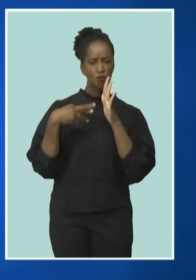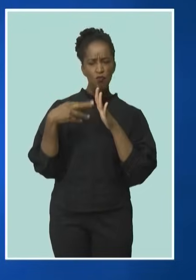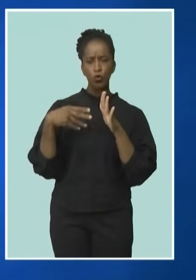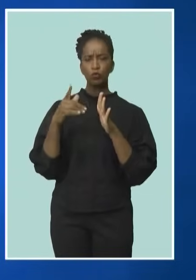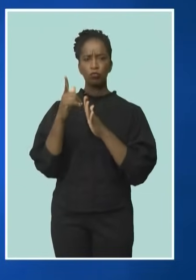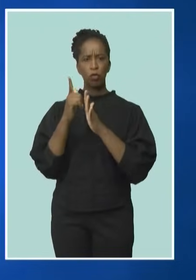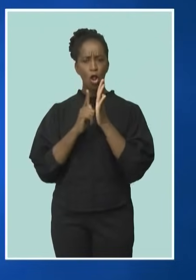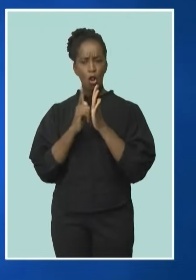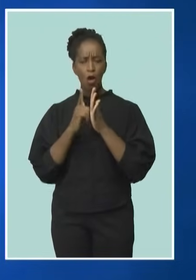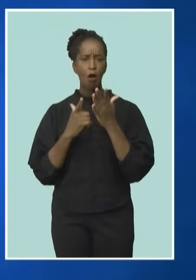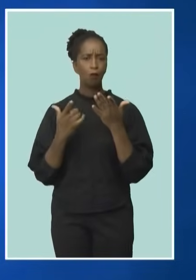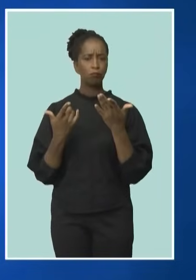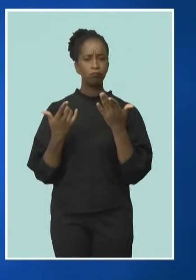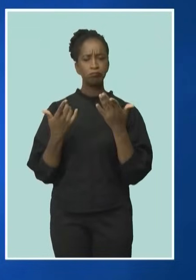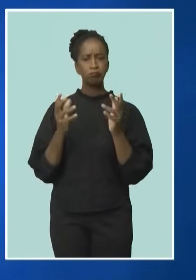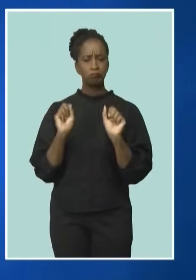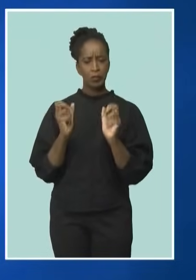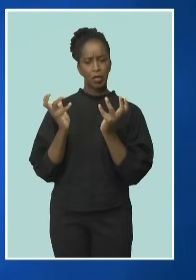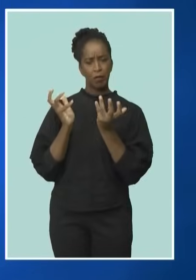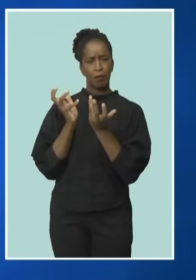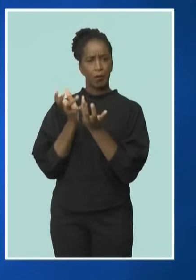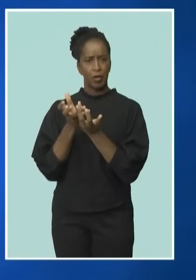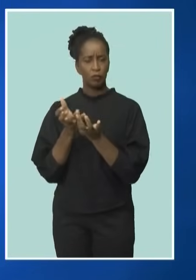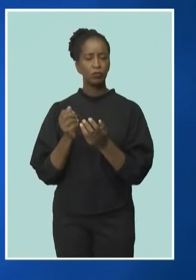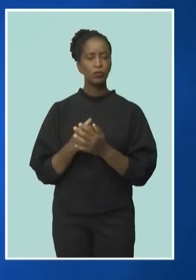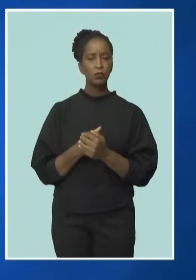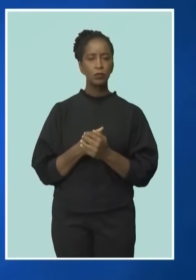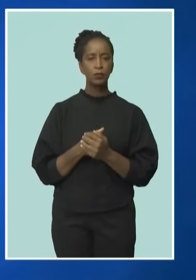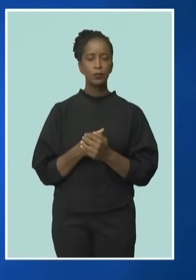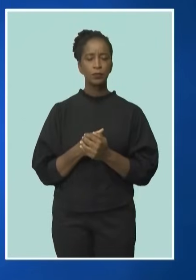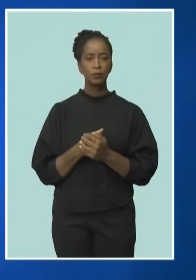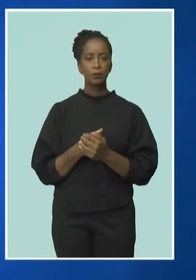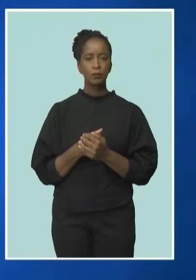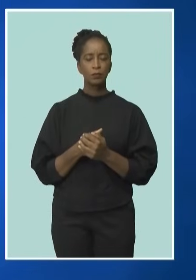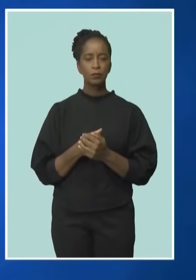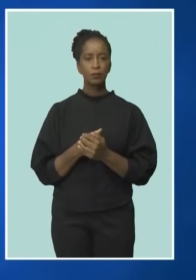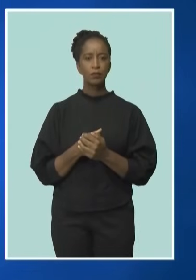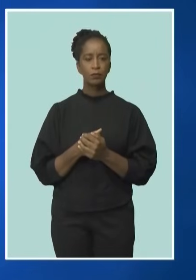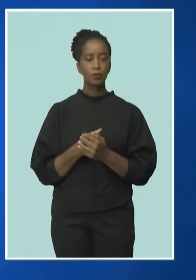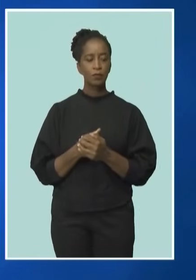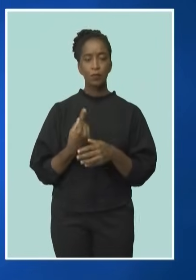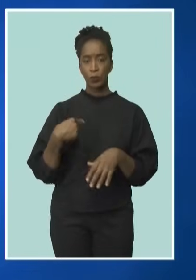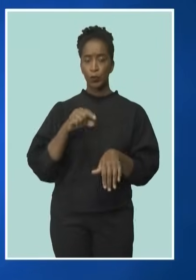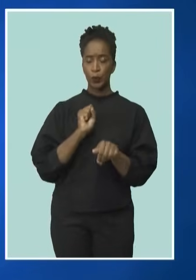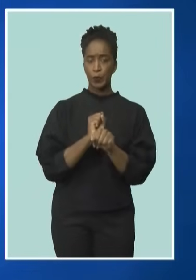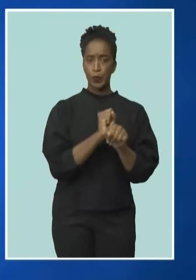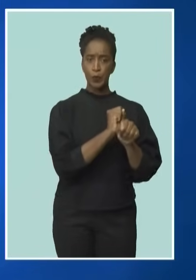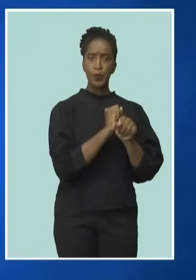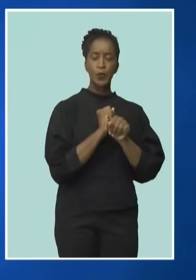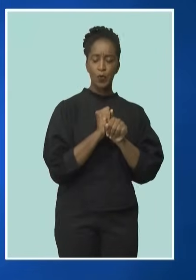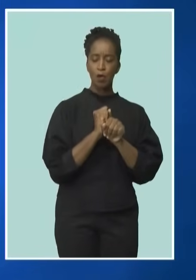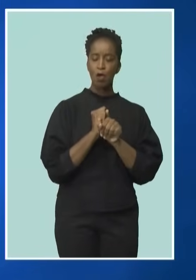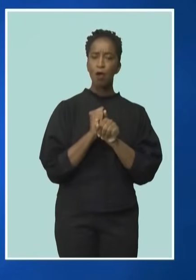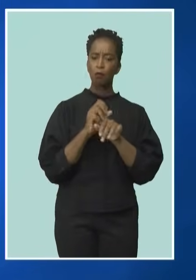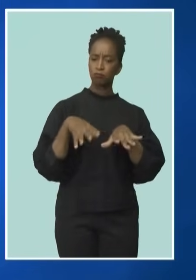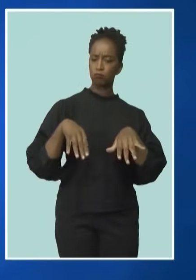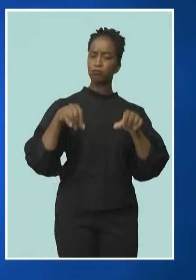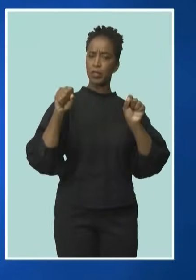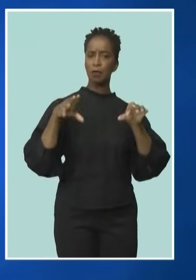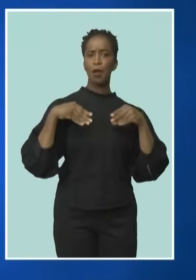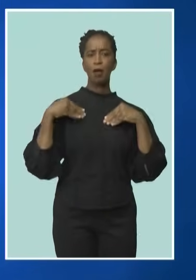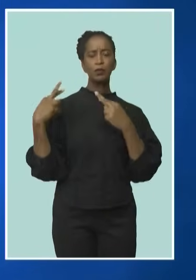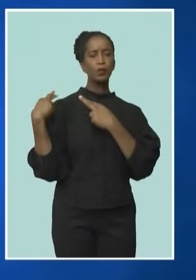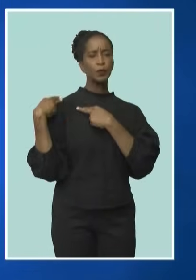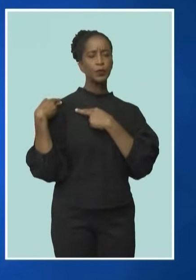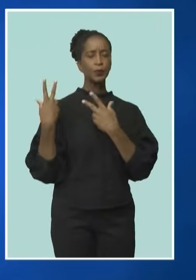purpose, unbiased, and have a high level of accountability. Now let me just explain something. People